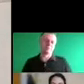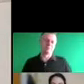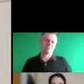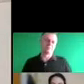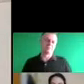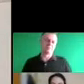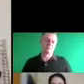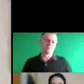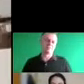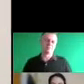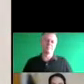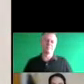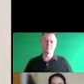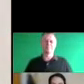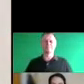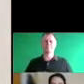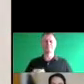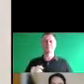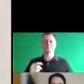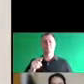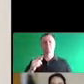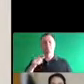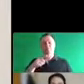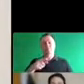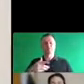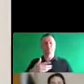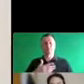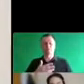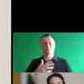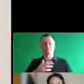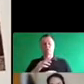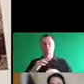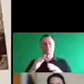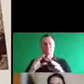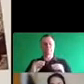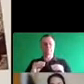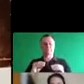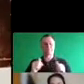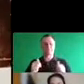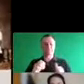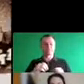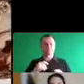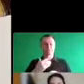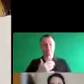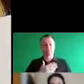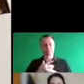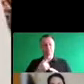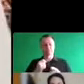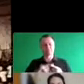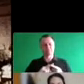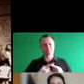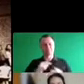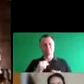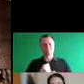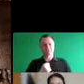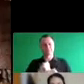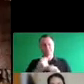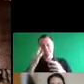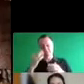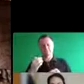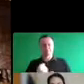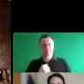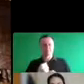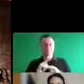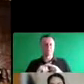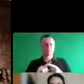have that I allow myself to continuously do and just see what comes out of it, and as long as